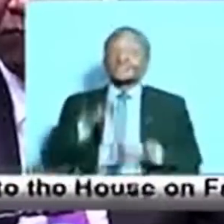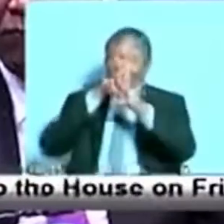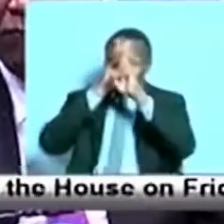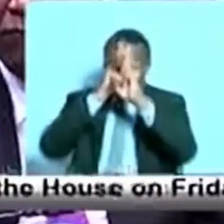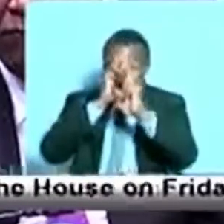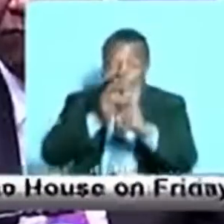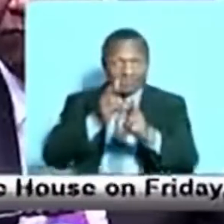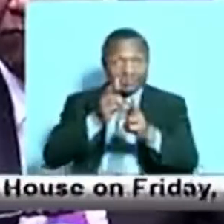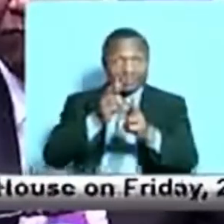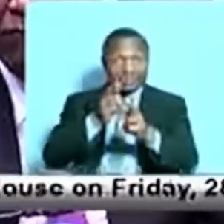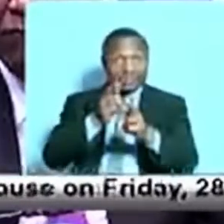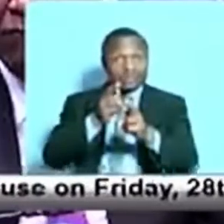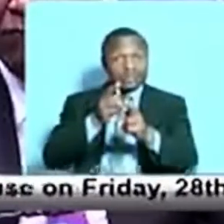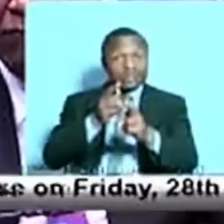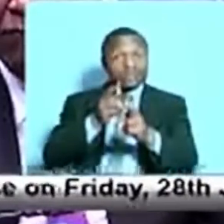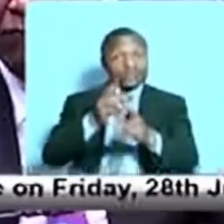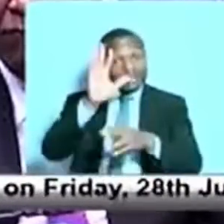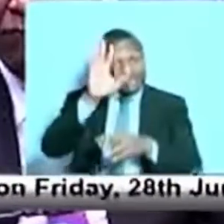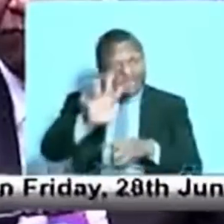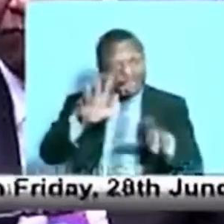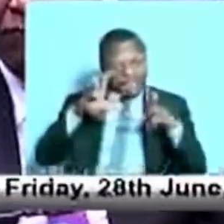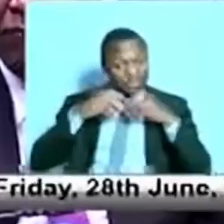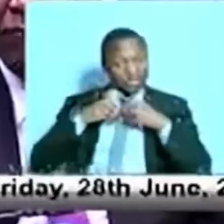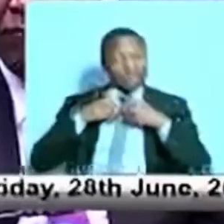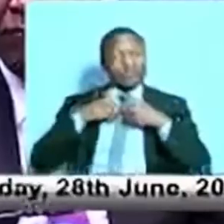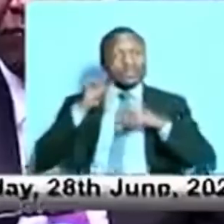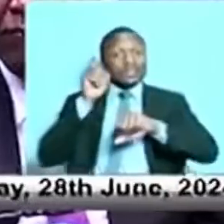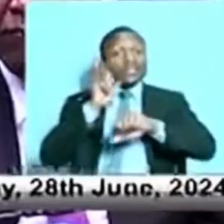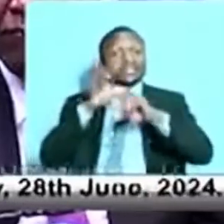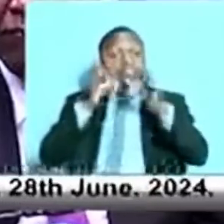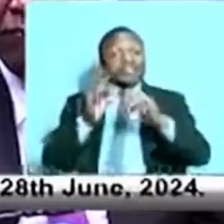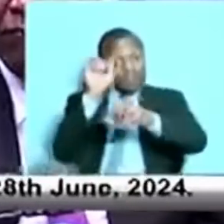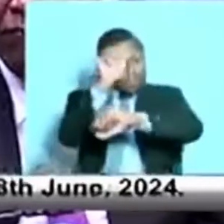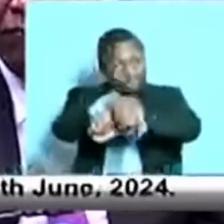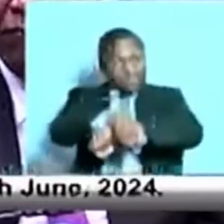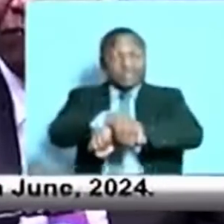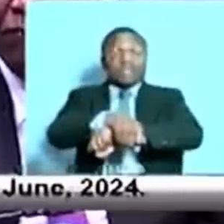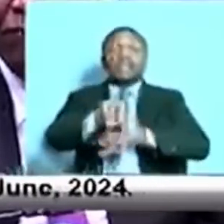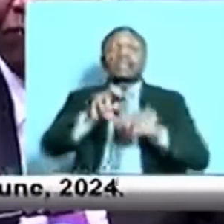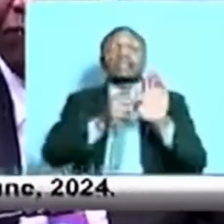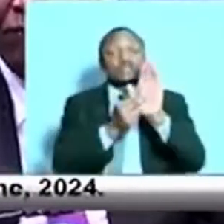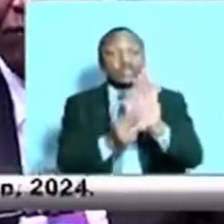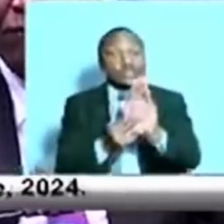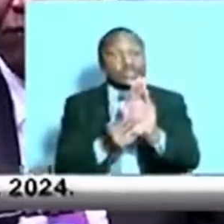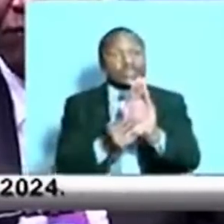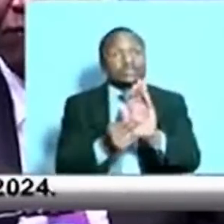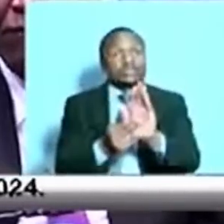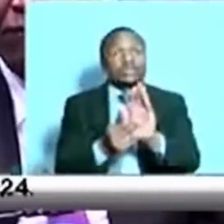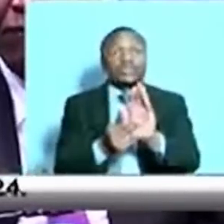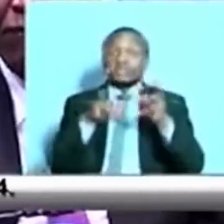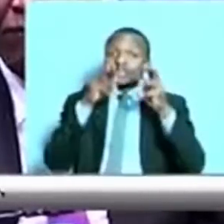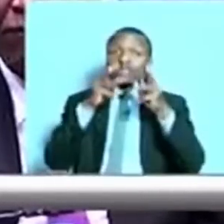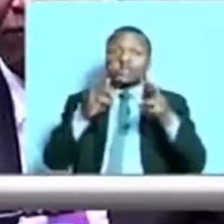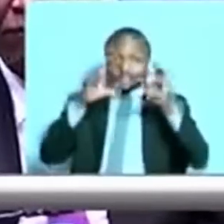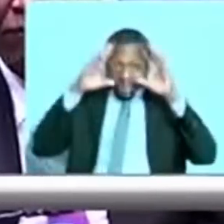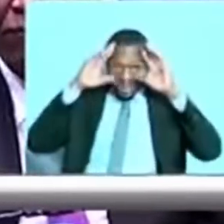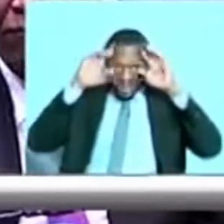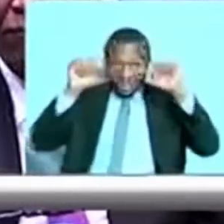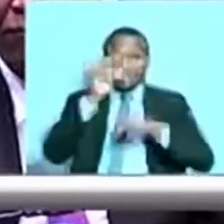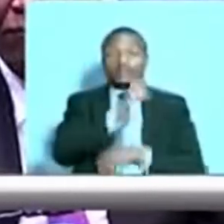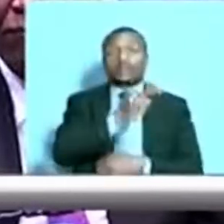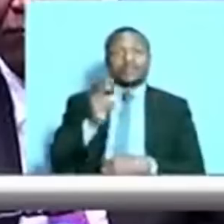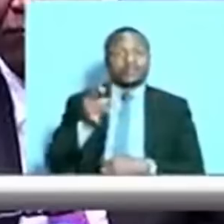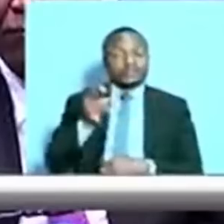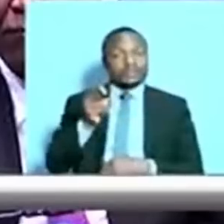sits within the ability to accept when you are defeated. And he showed it. The way President Hakainde Hichilema has already made